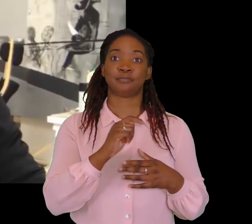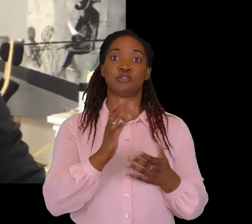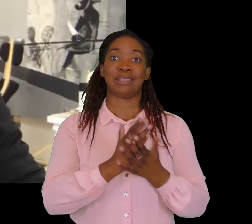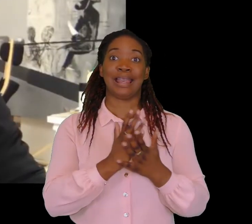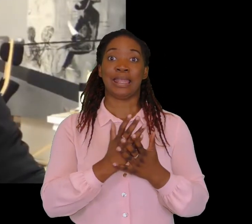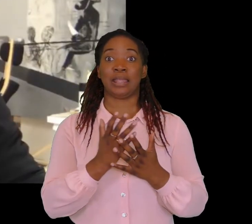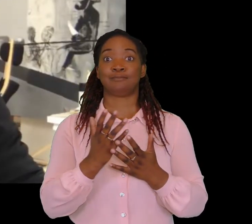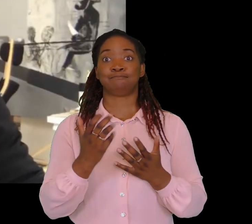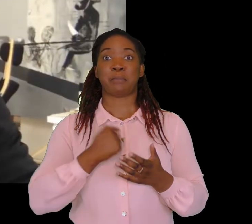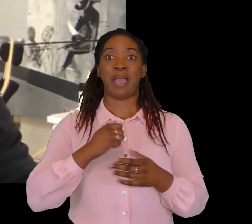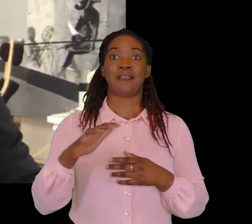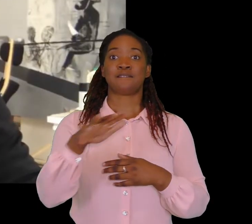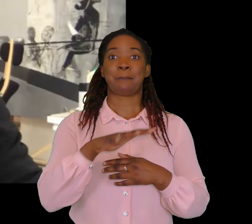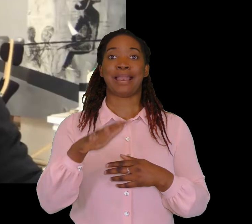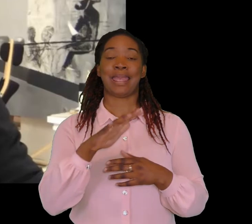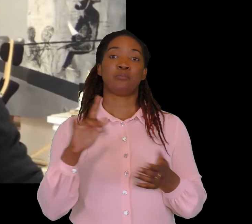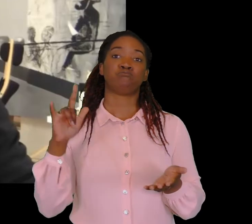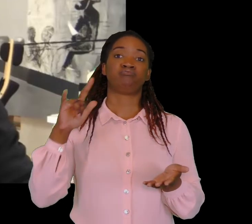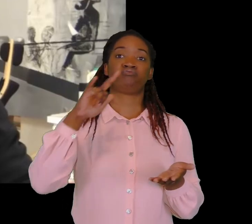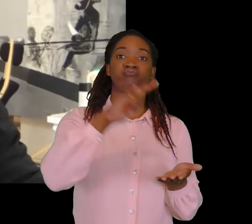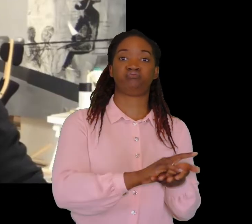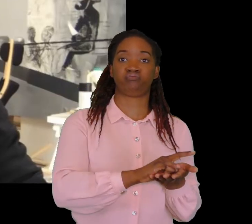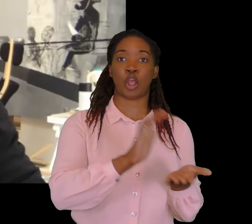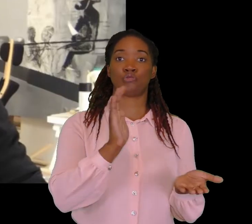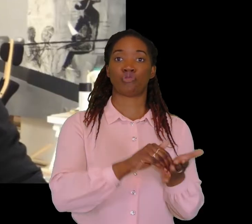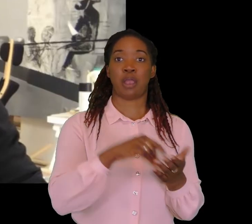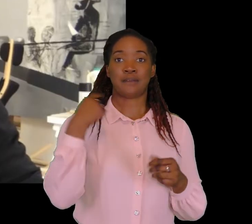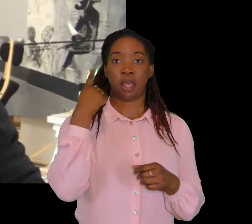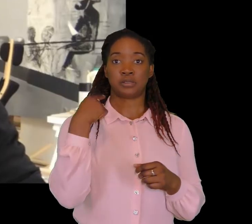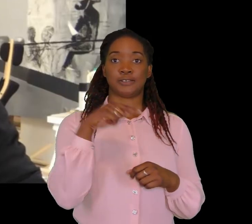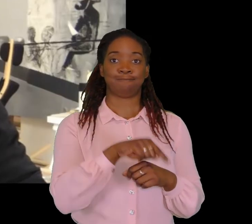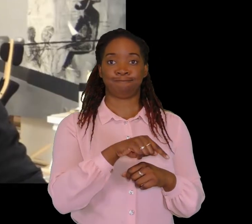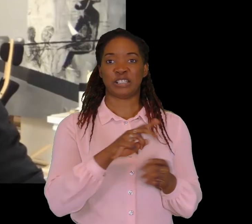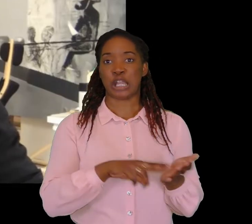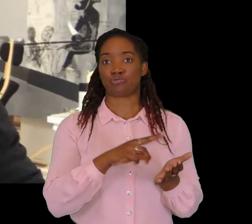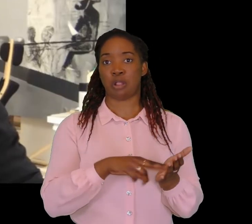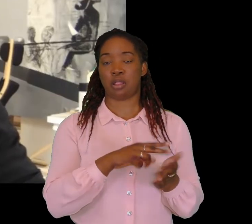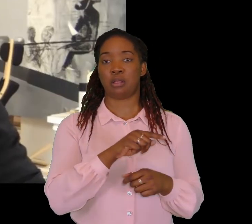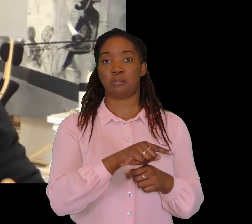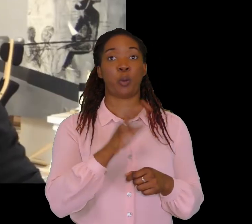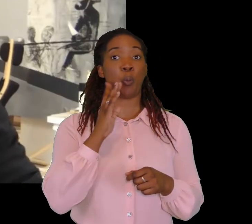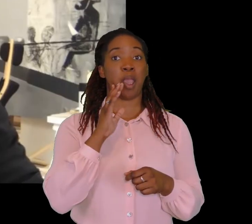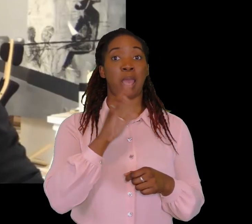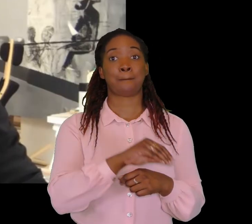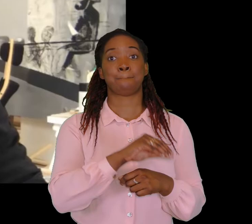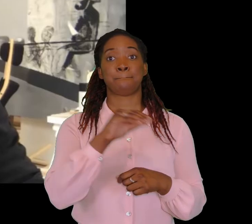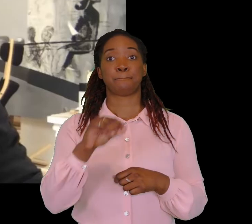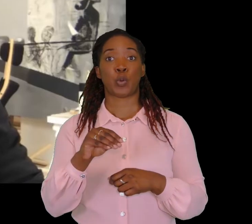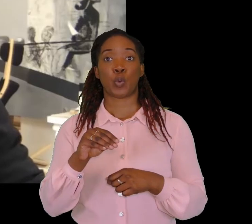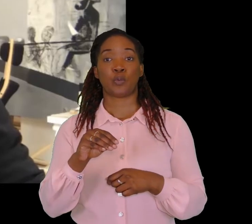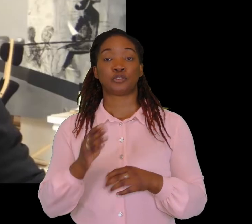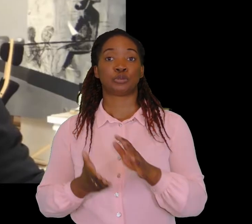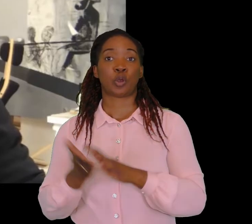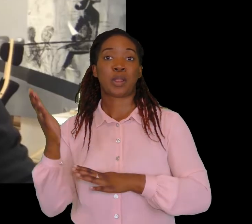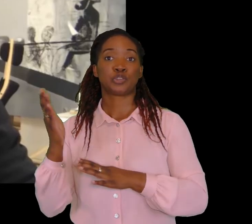for my family, and that's the reason why when I came here, I came naturally to London. However, when I moved out of London to go